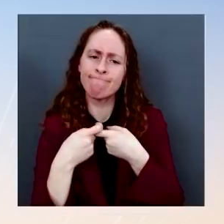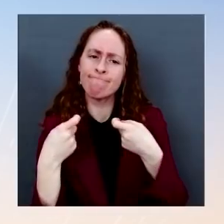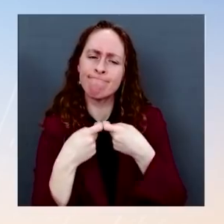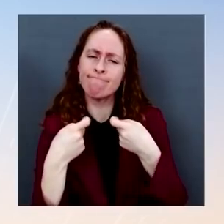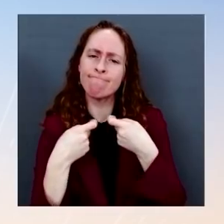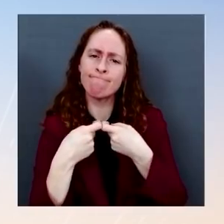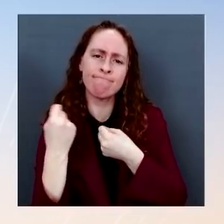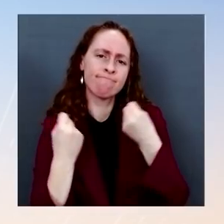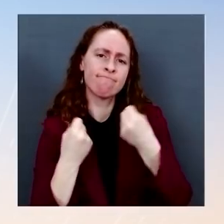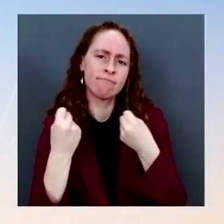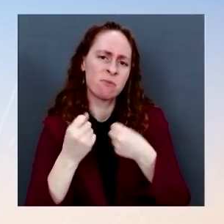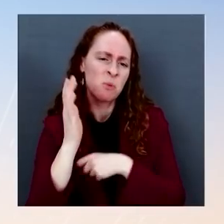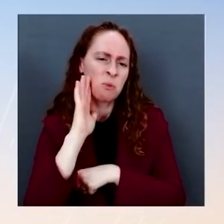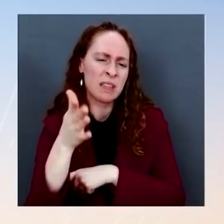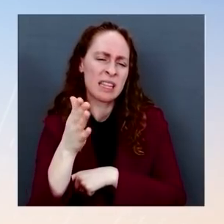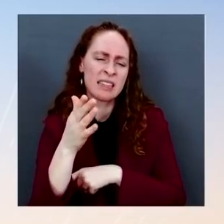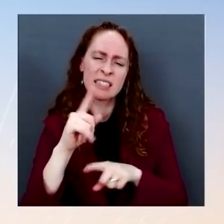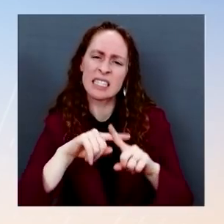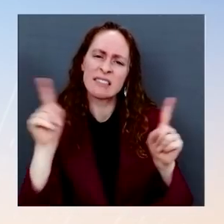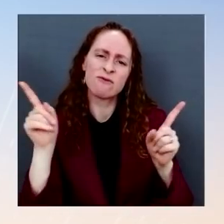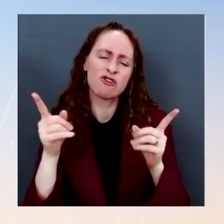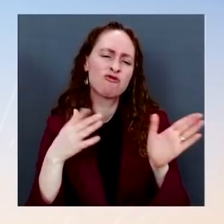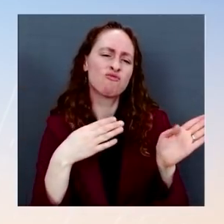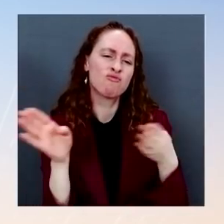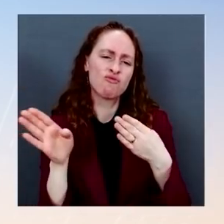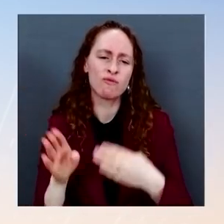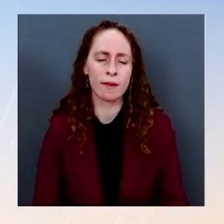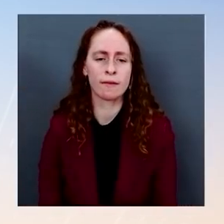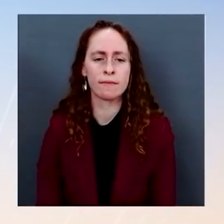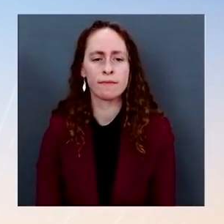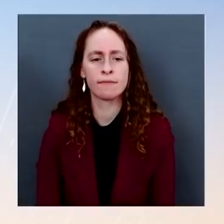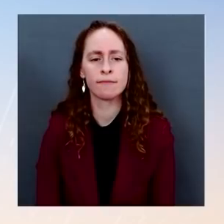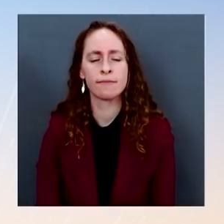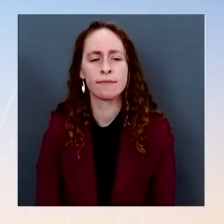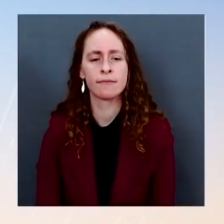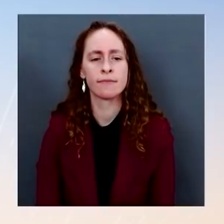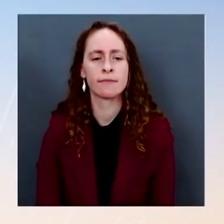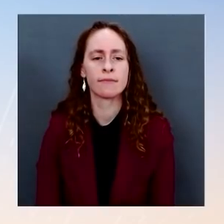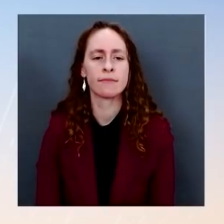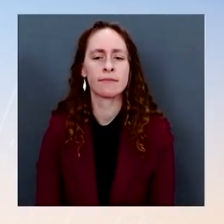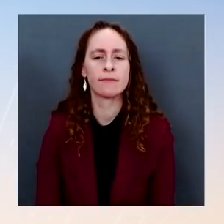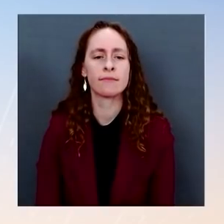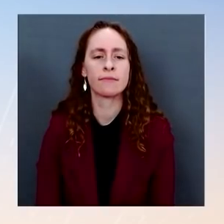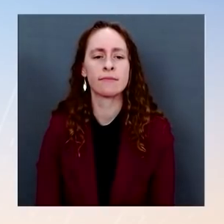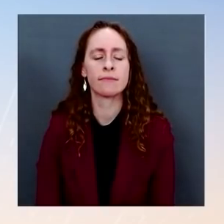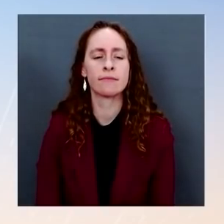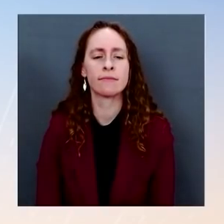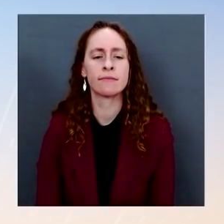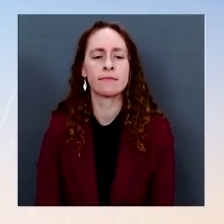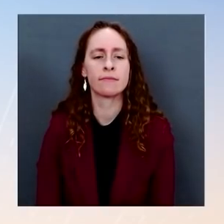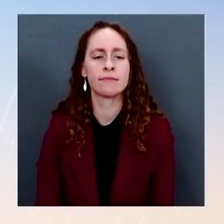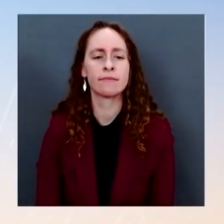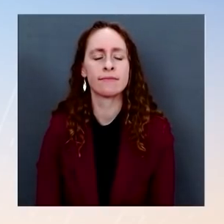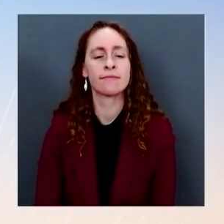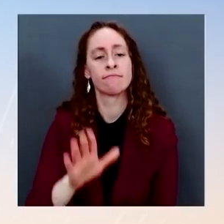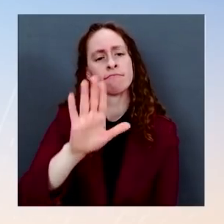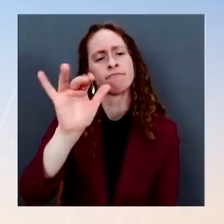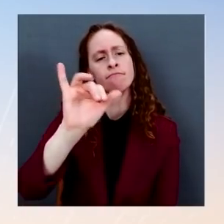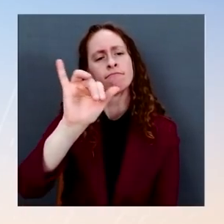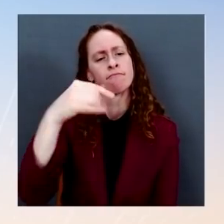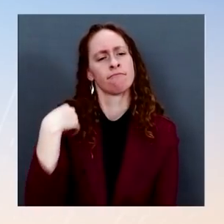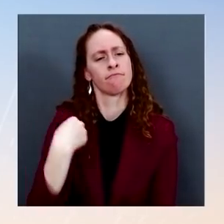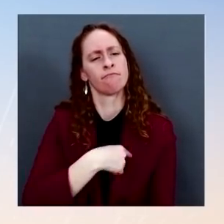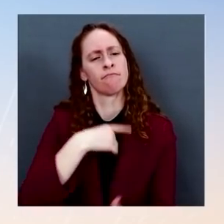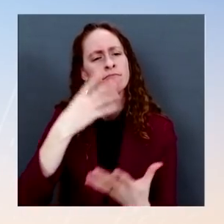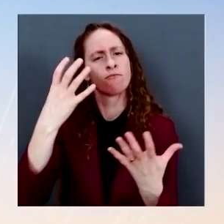two cars sold to be zero emissions within the decade, and we jump-started offshore wind. I share all of that because that has been done